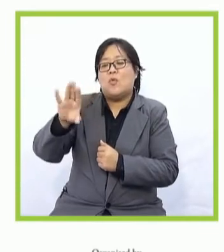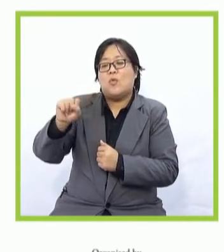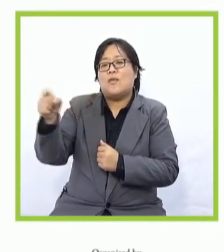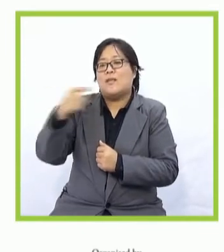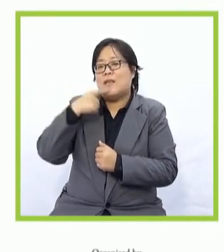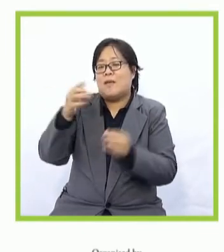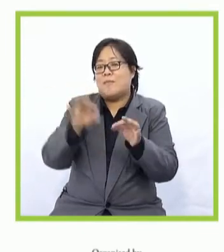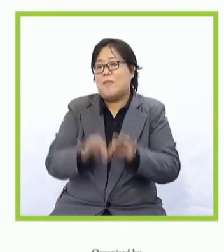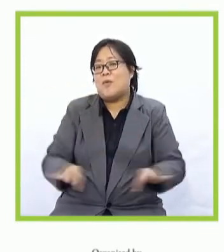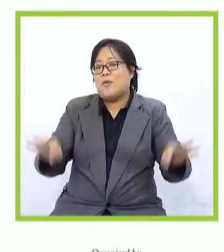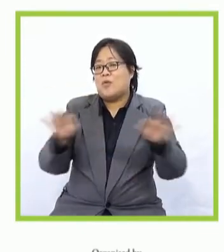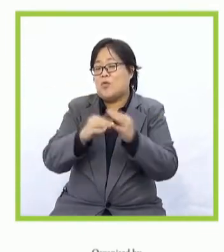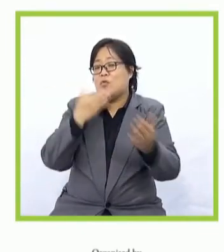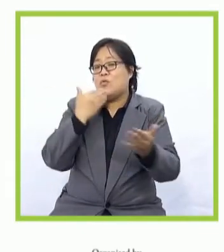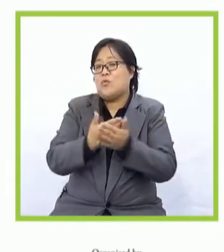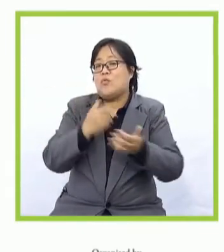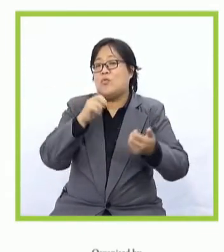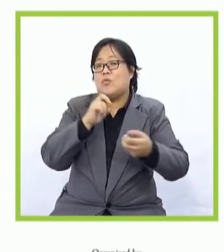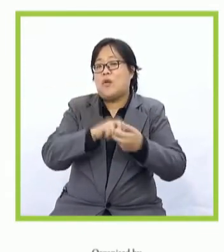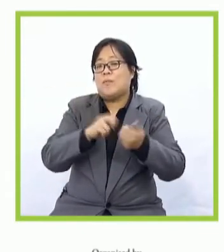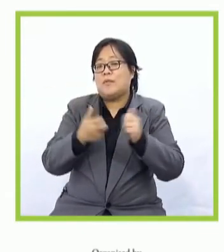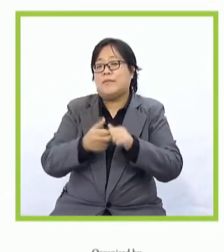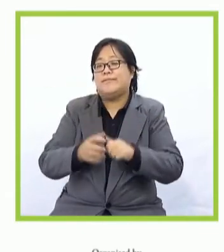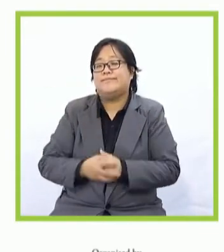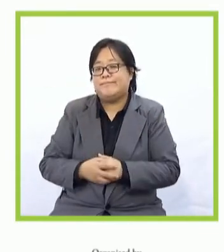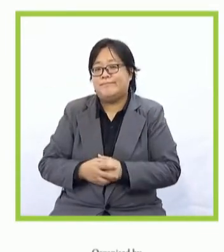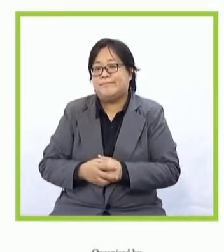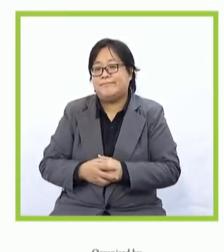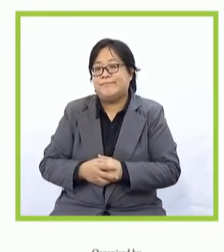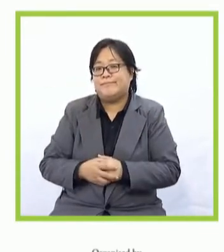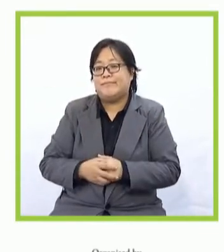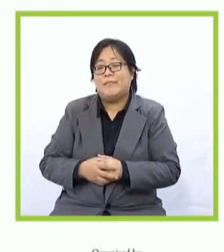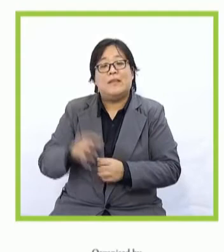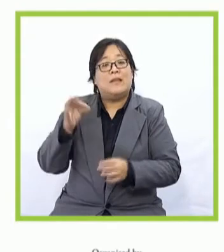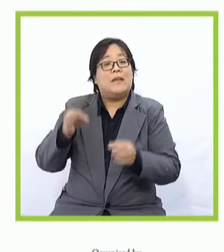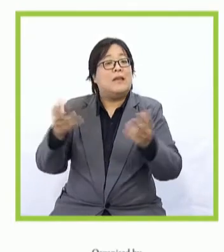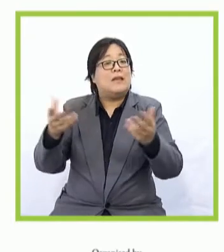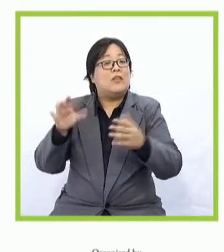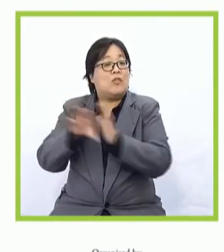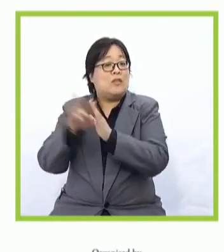good trouble. Whether you're talking about the suffragettes in